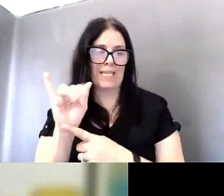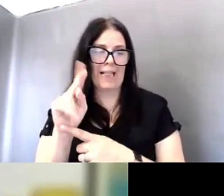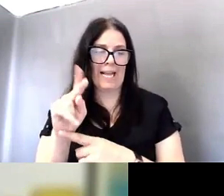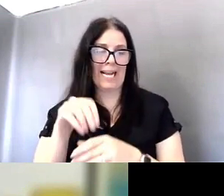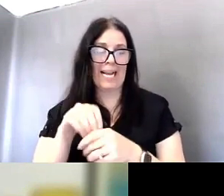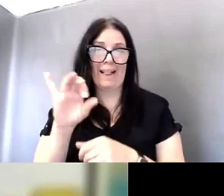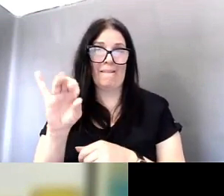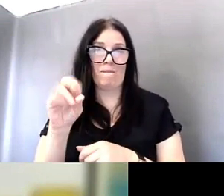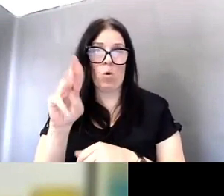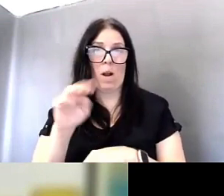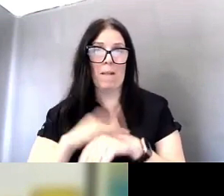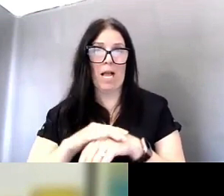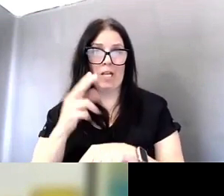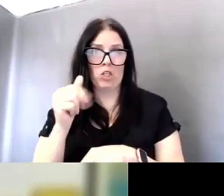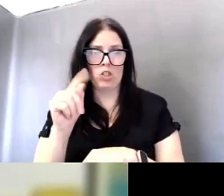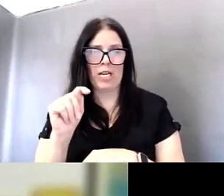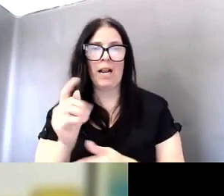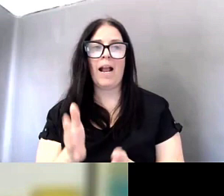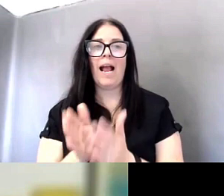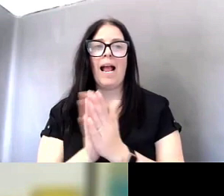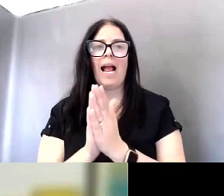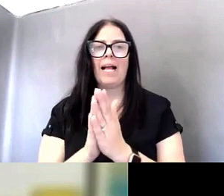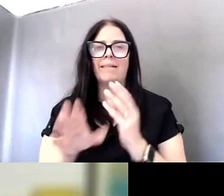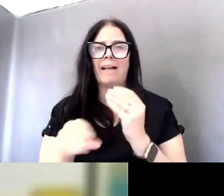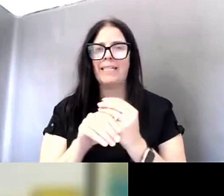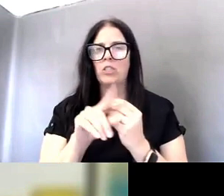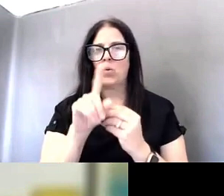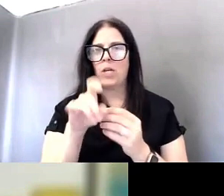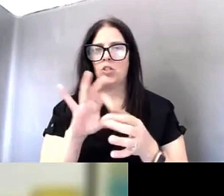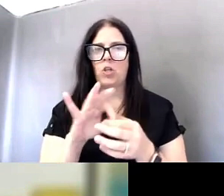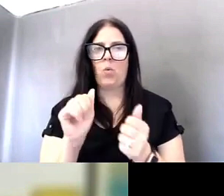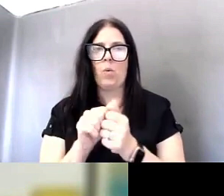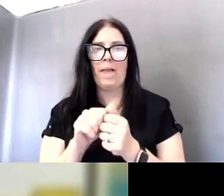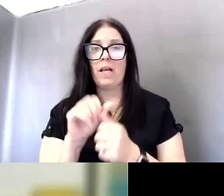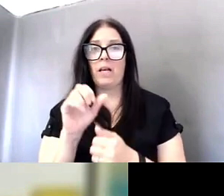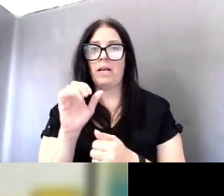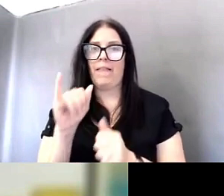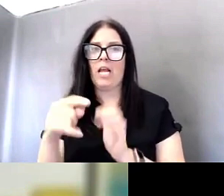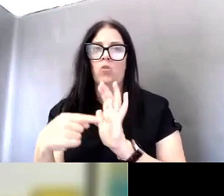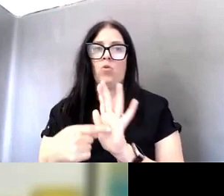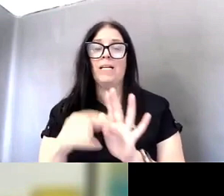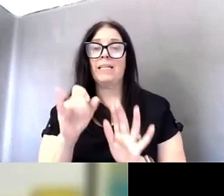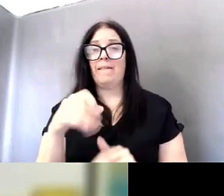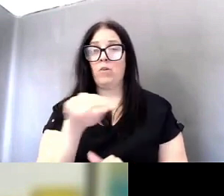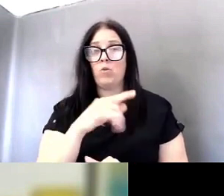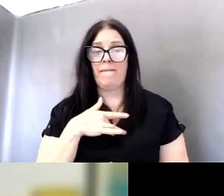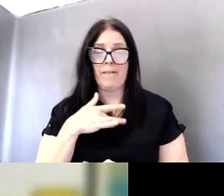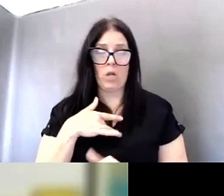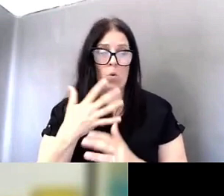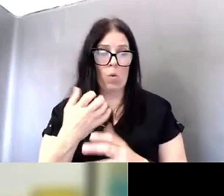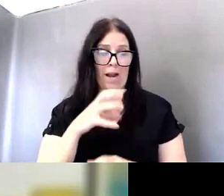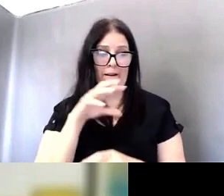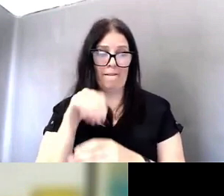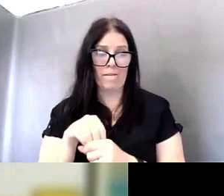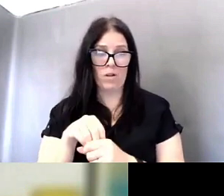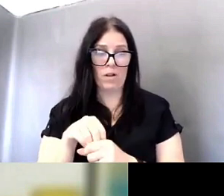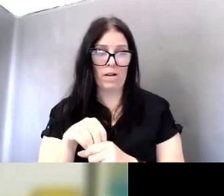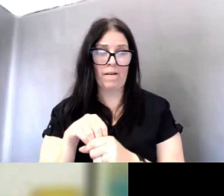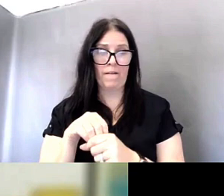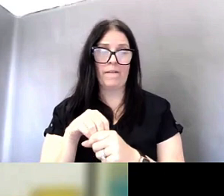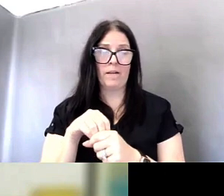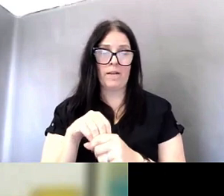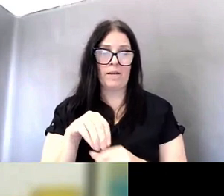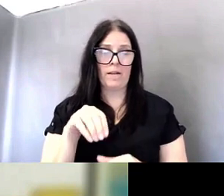chat. And it is asking the general questions about the showcase session, but also if you feel you want to get involved in